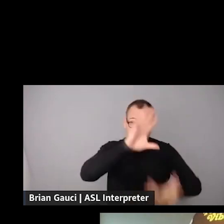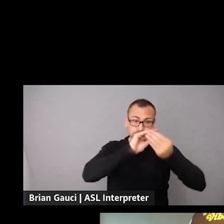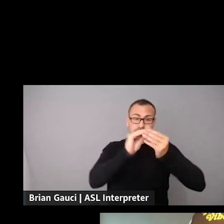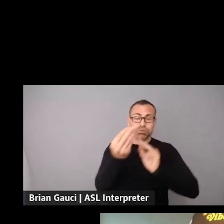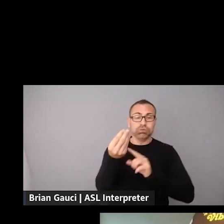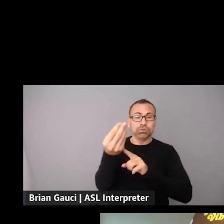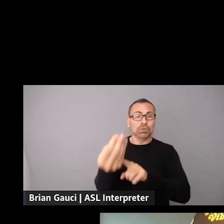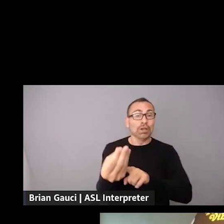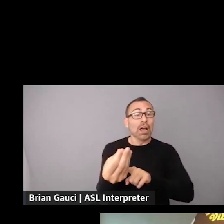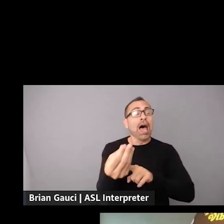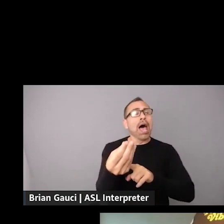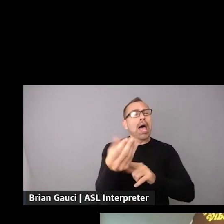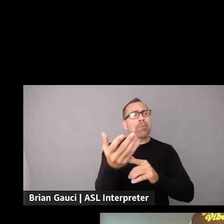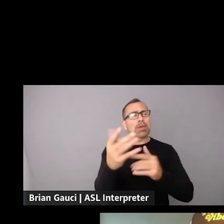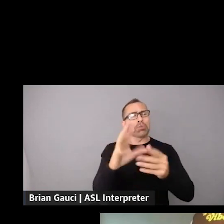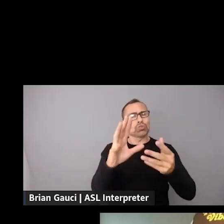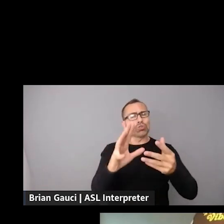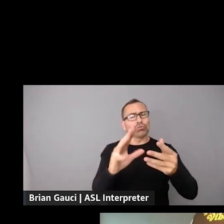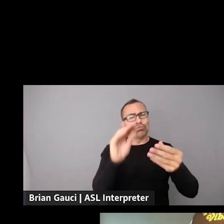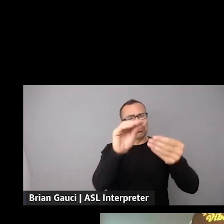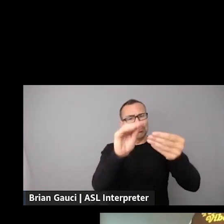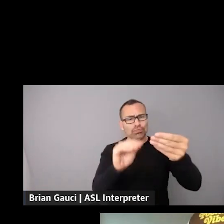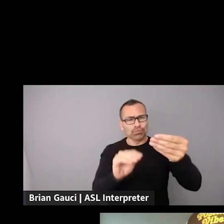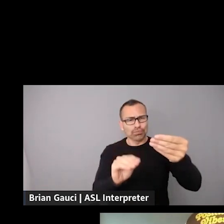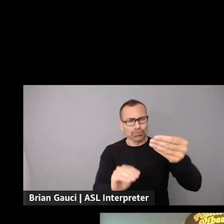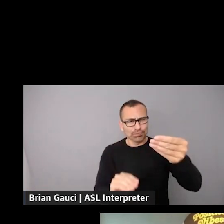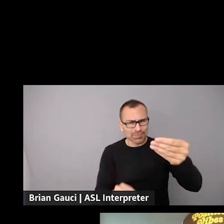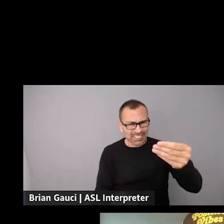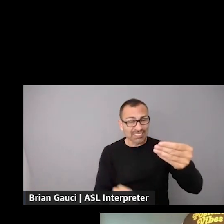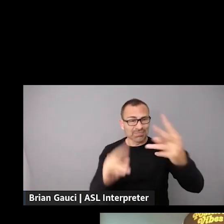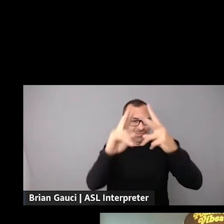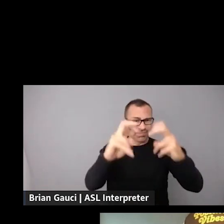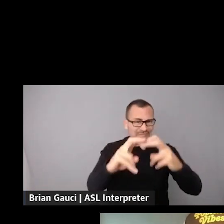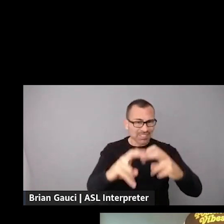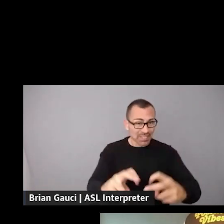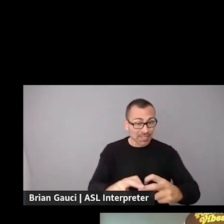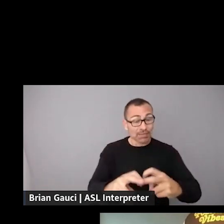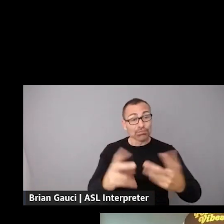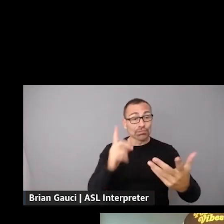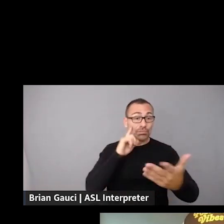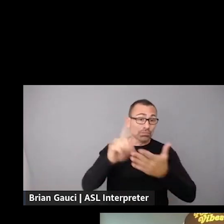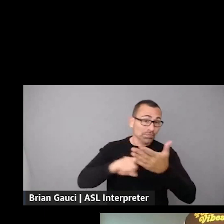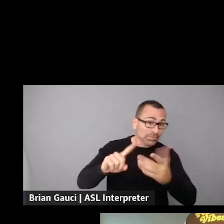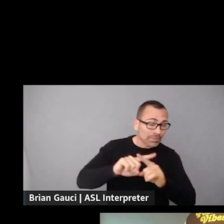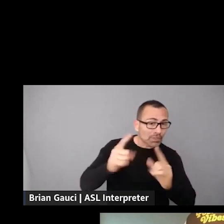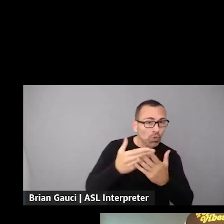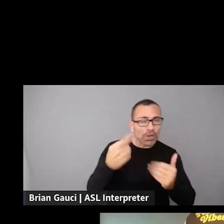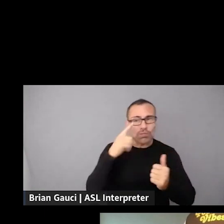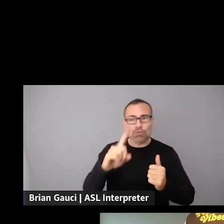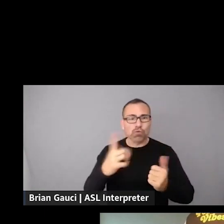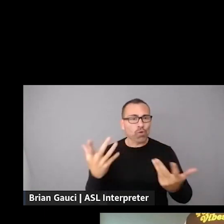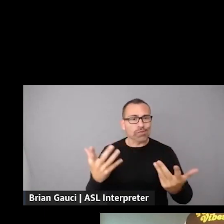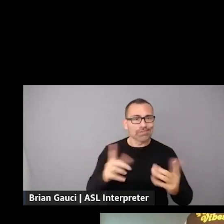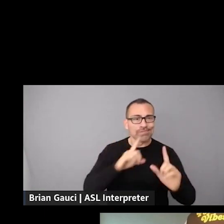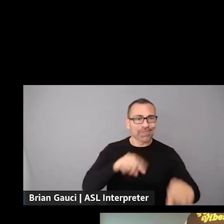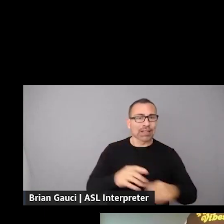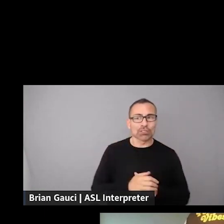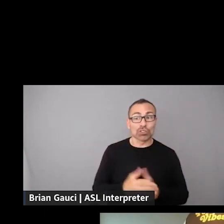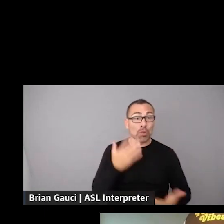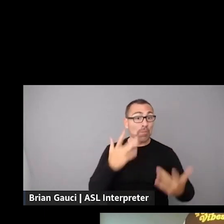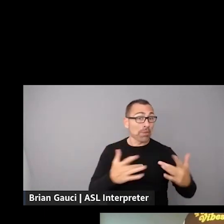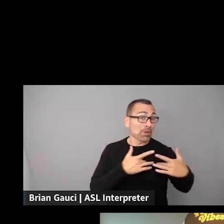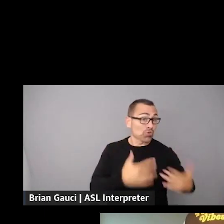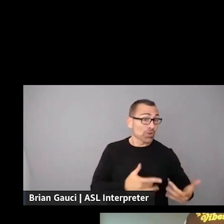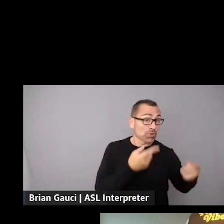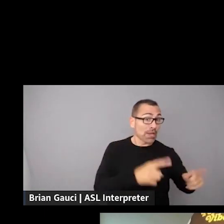it in different ways to be able to figure out key answers to key questions about maybe trends of what's happening with your customer base